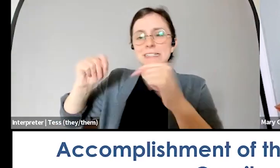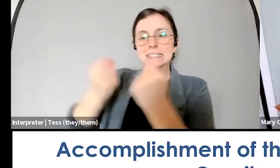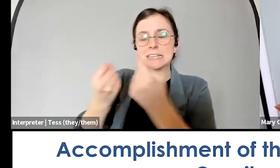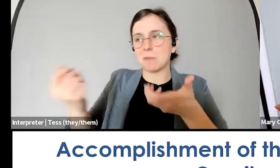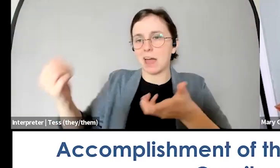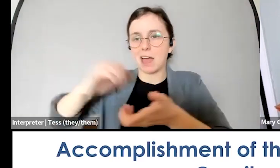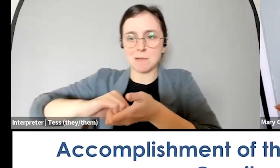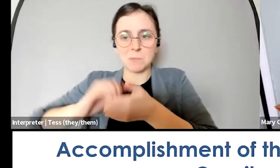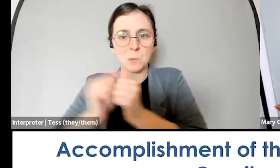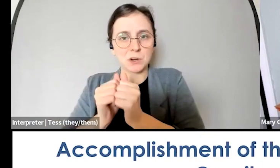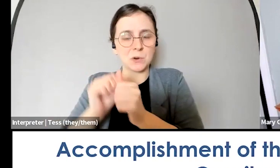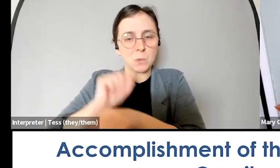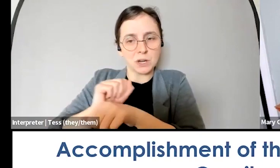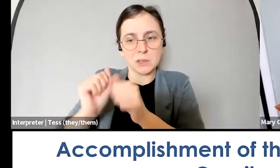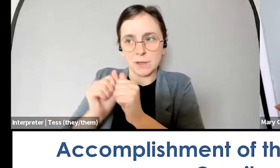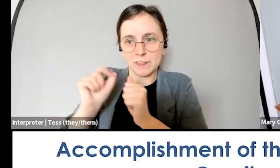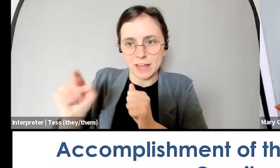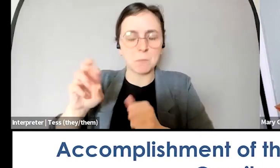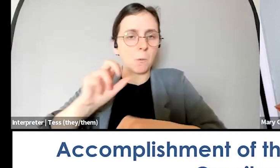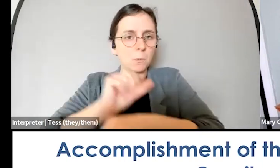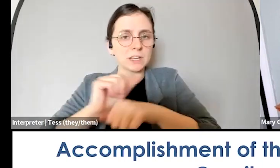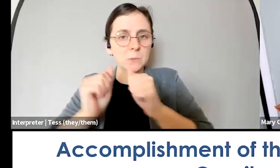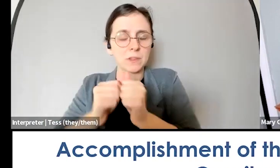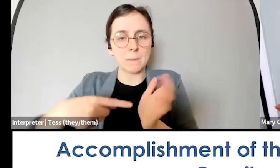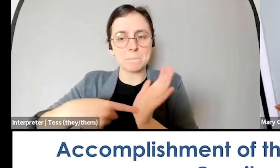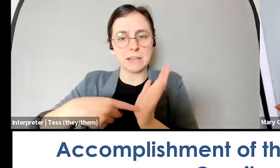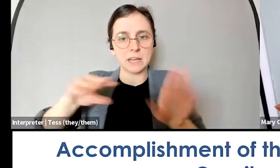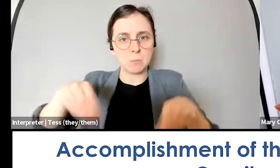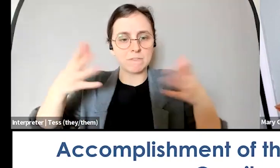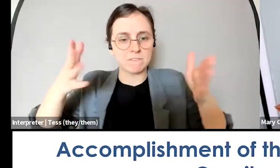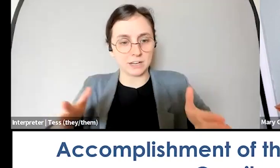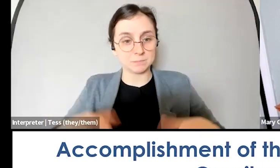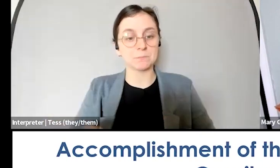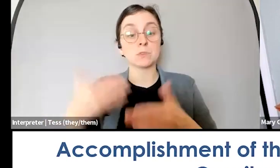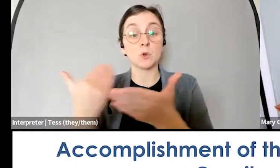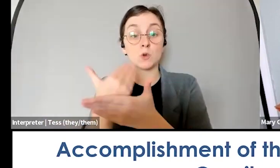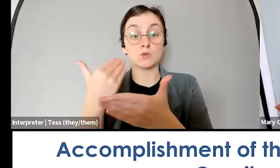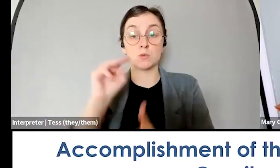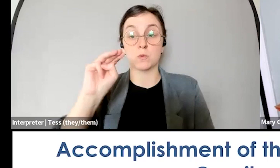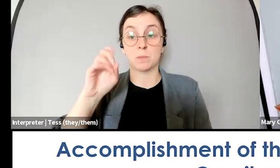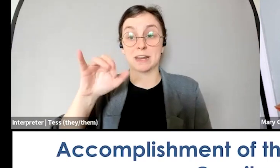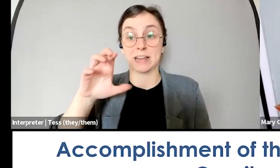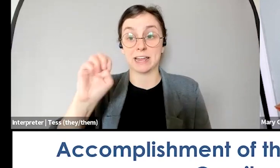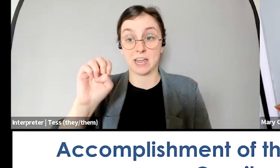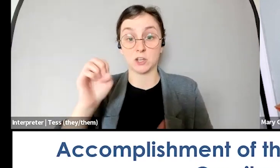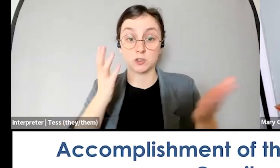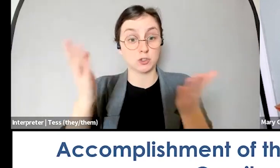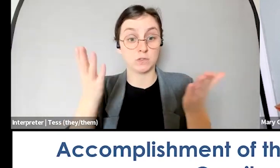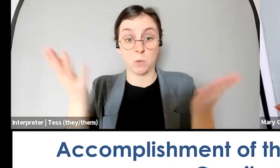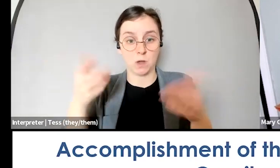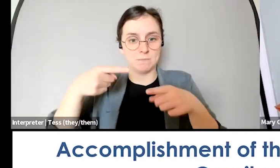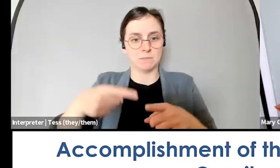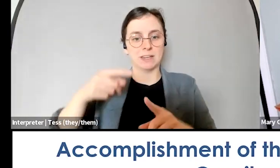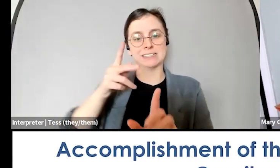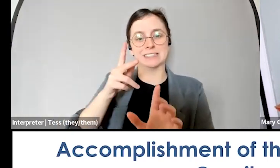billing provider. There's a new Medicare service called Psychotherapy for Crisis Services. We think that's a fancy